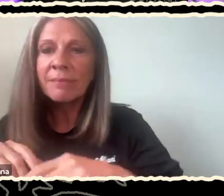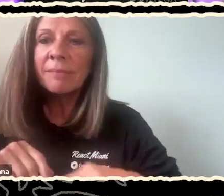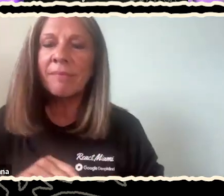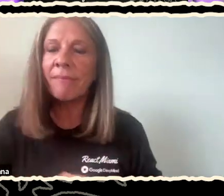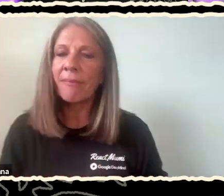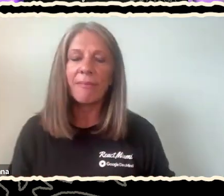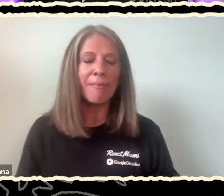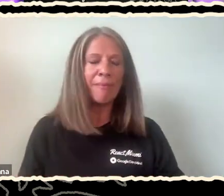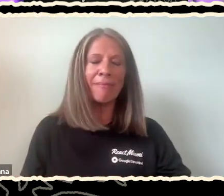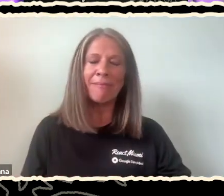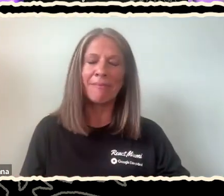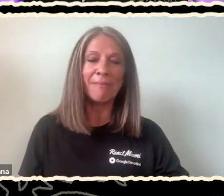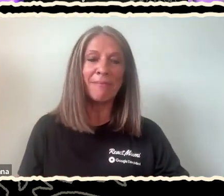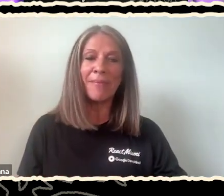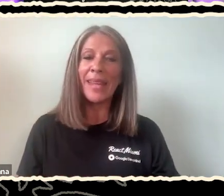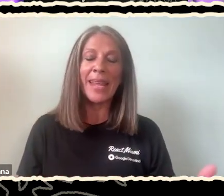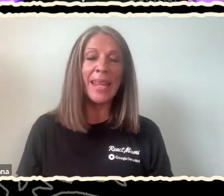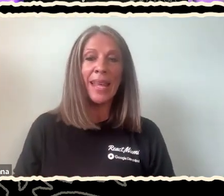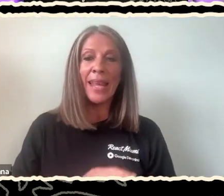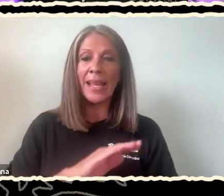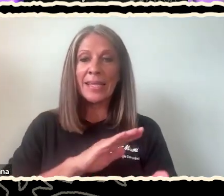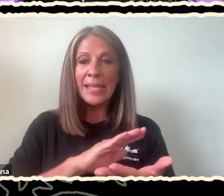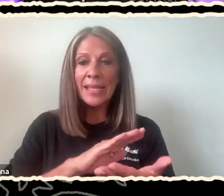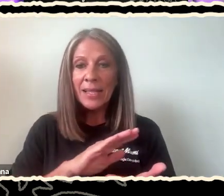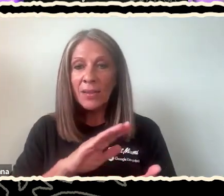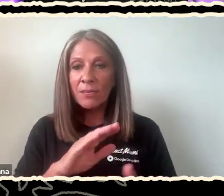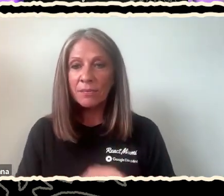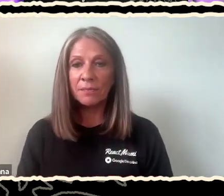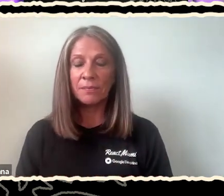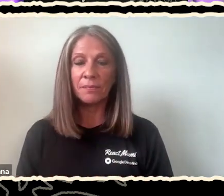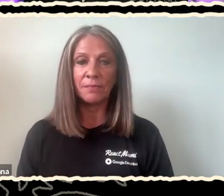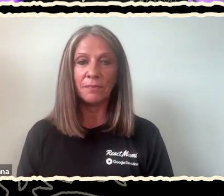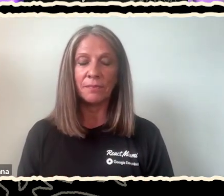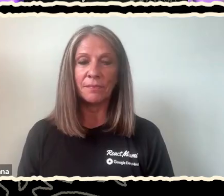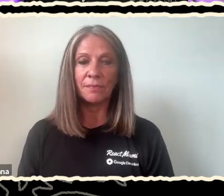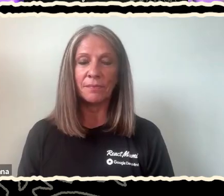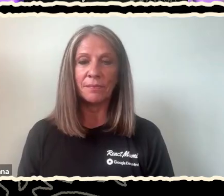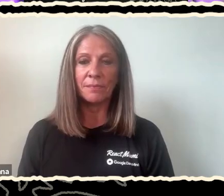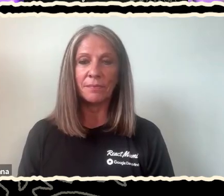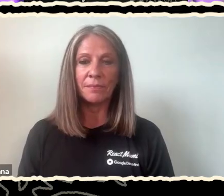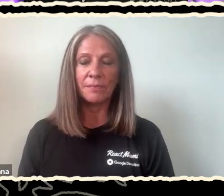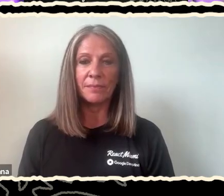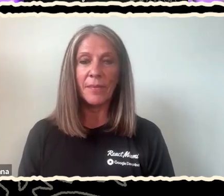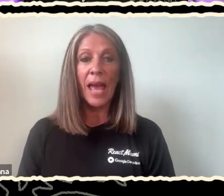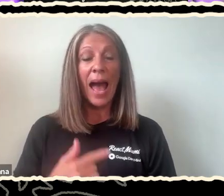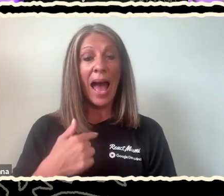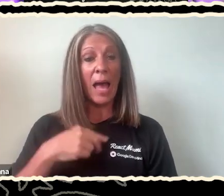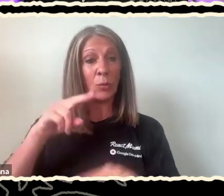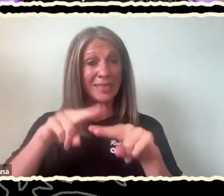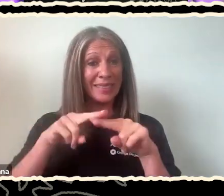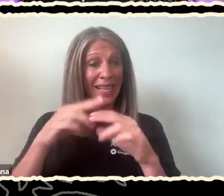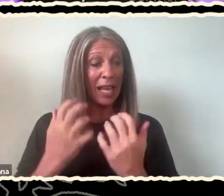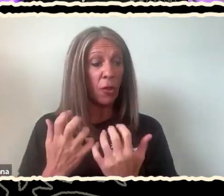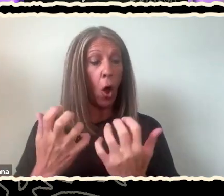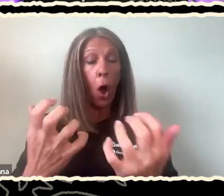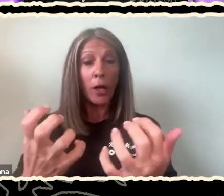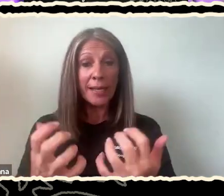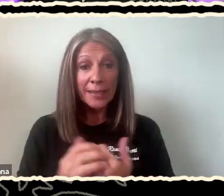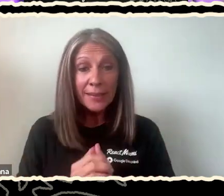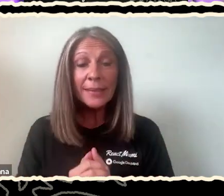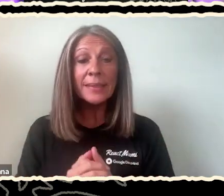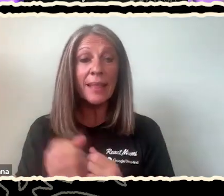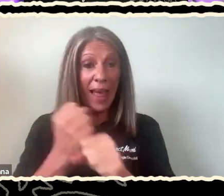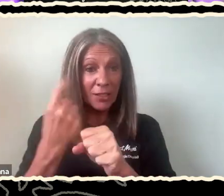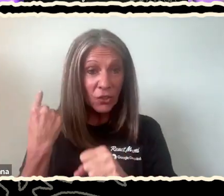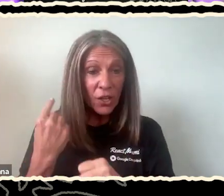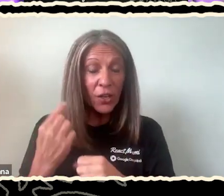right? It's a high-speed framework for building and shipping MCP servers. And I was actually sitting in the audience at this conference the very